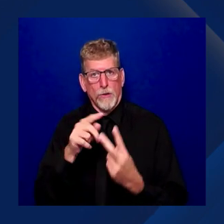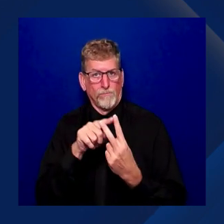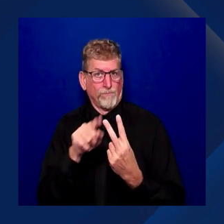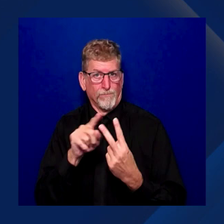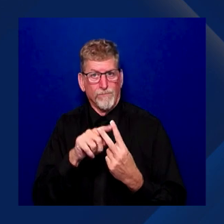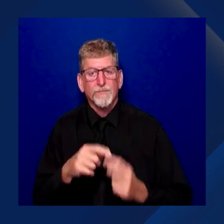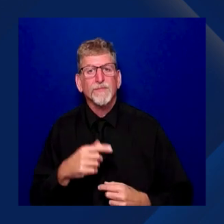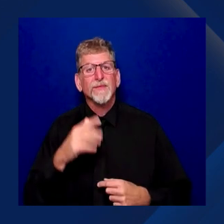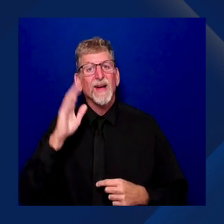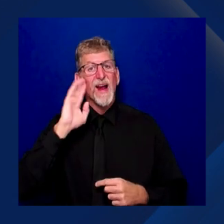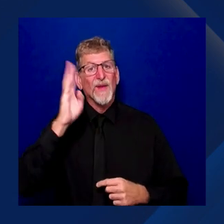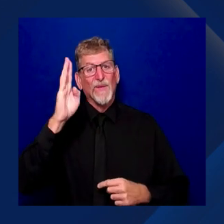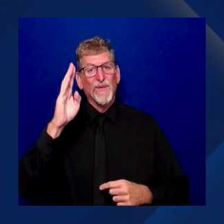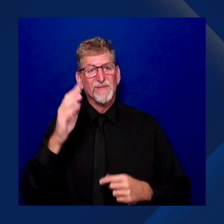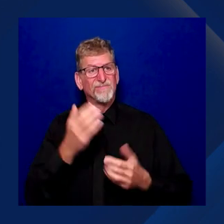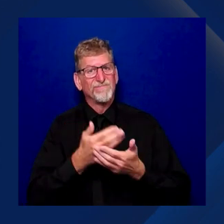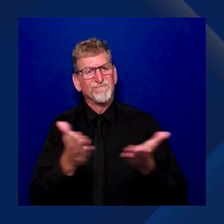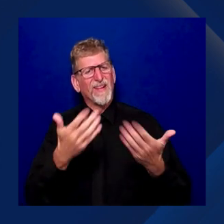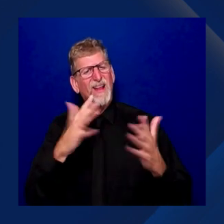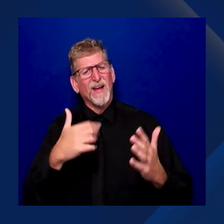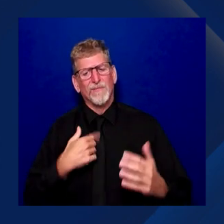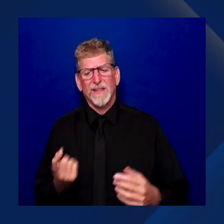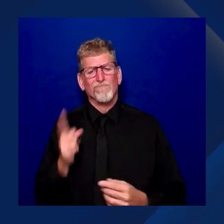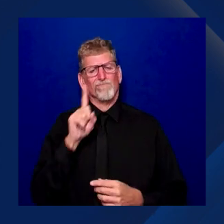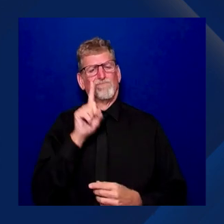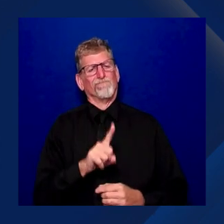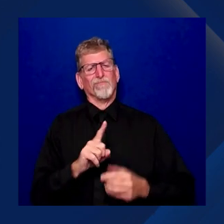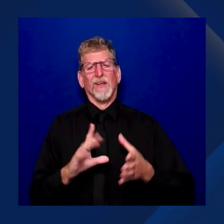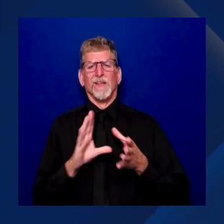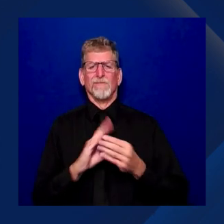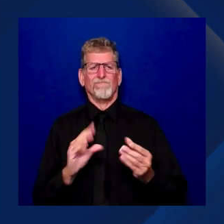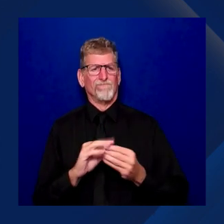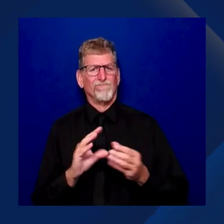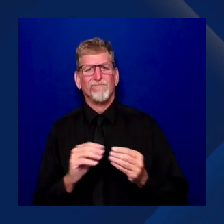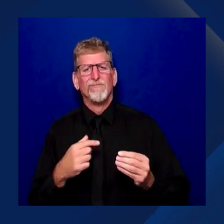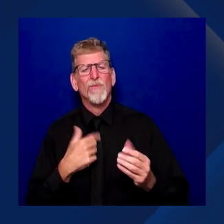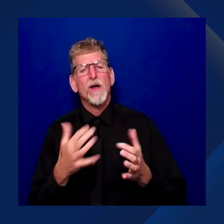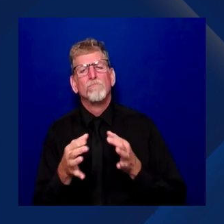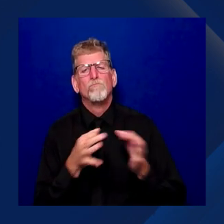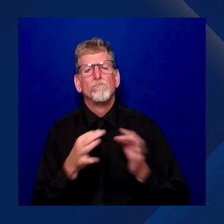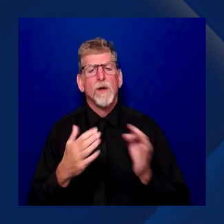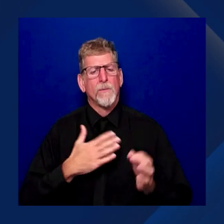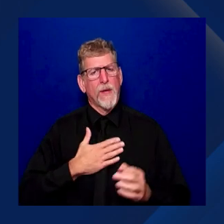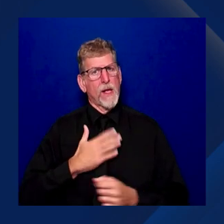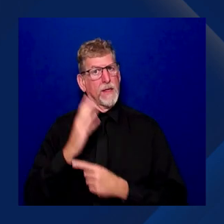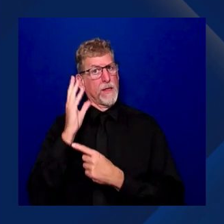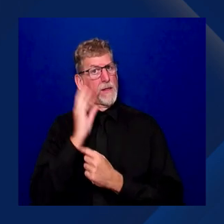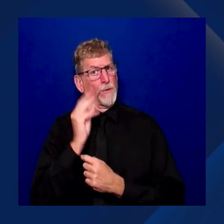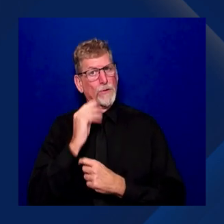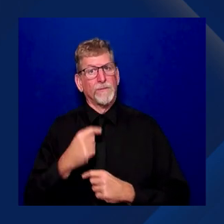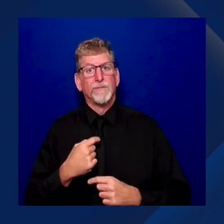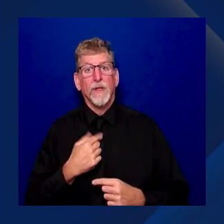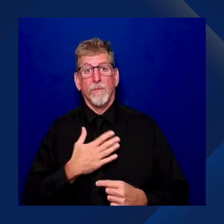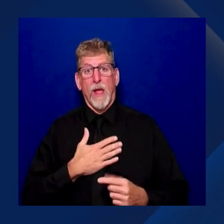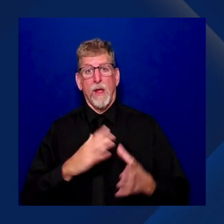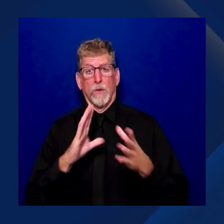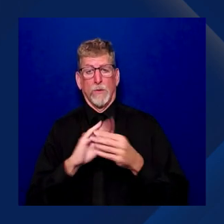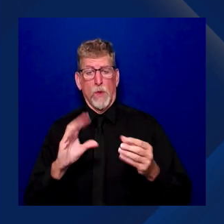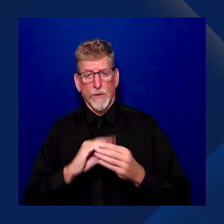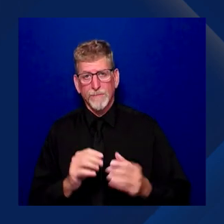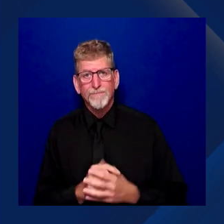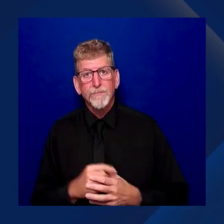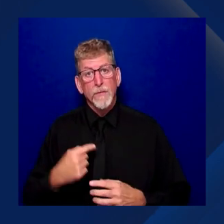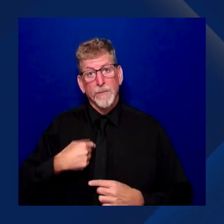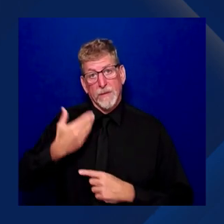for allowing me to be here today and to share with you my experiences and my story. I am Dr. Veronica